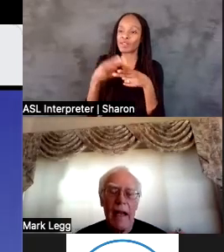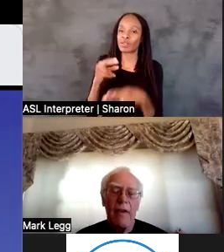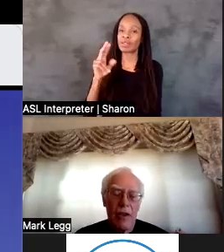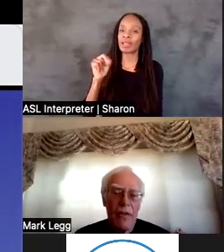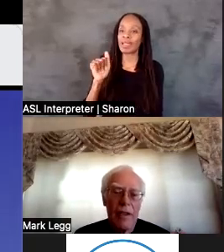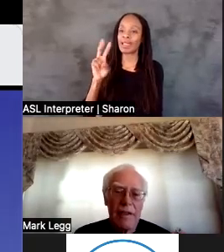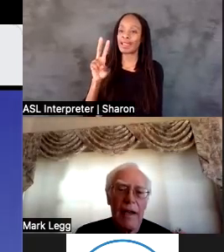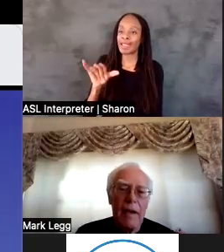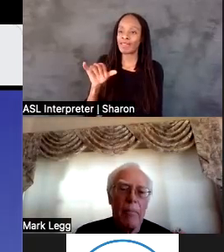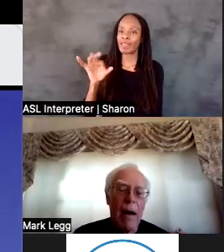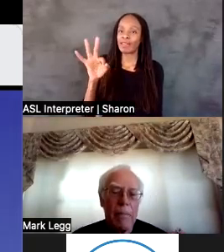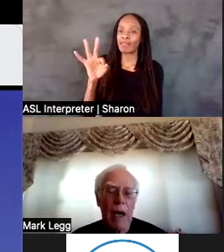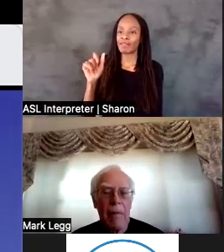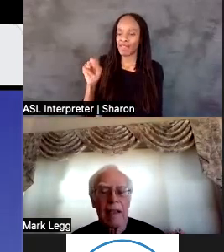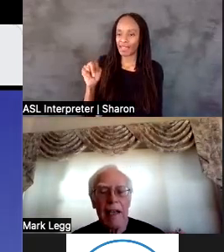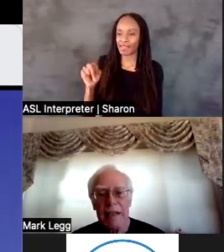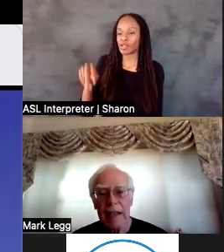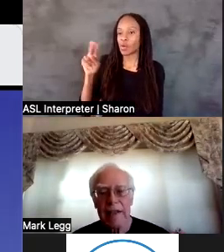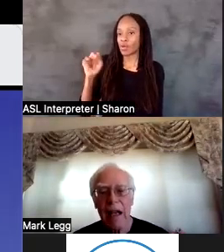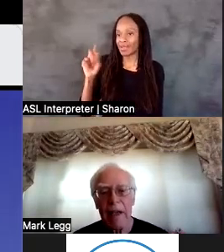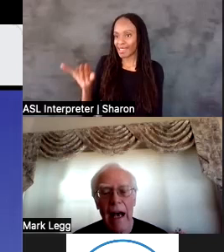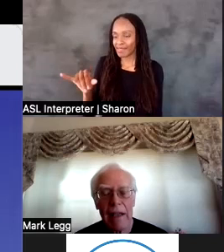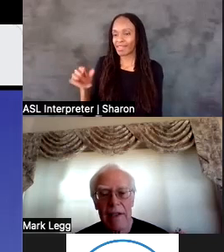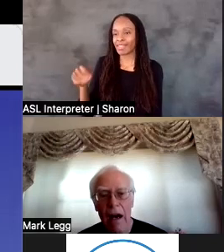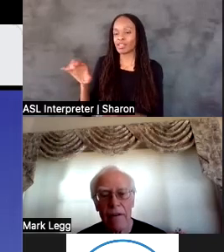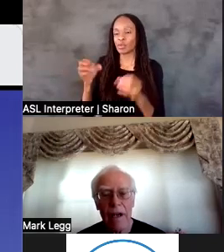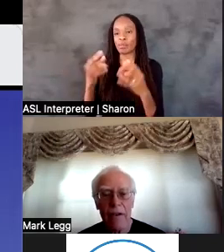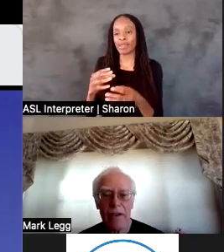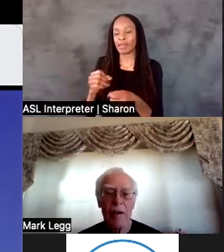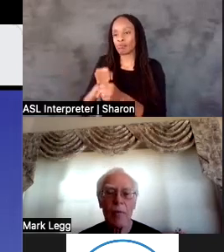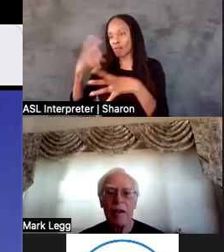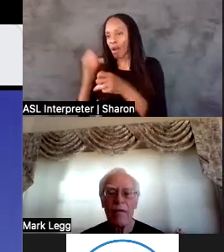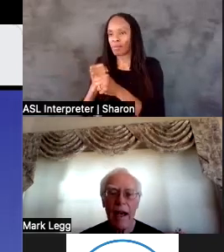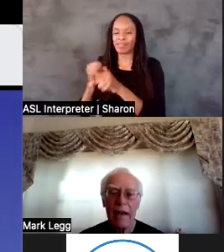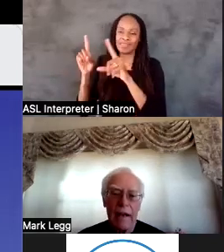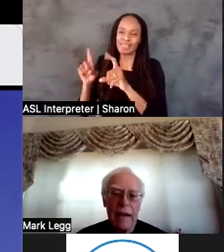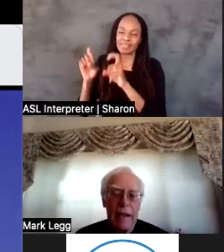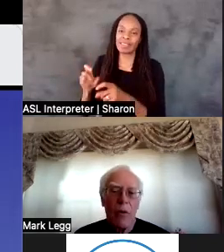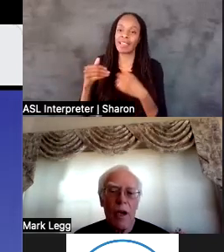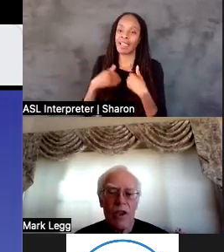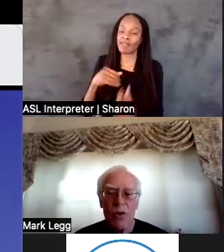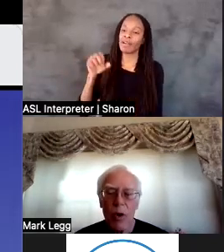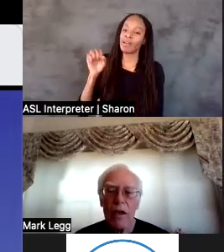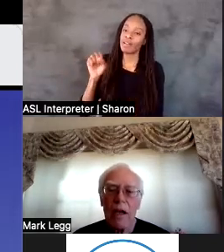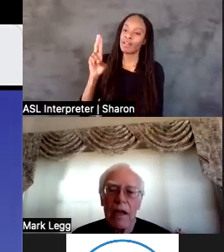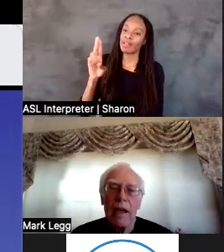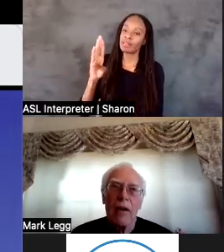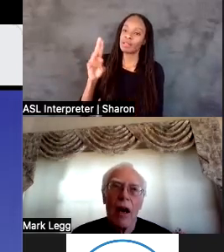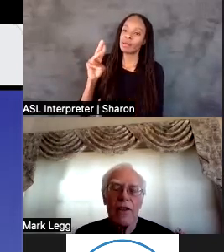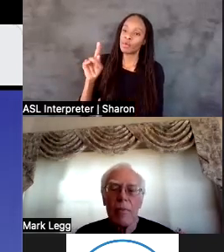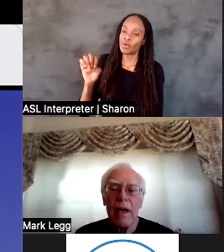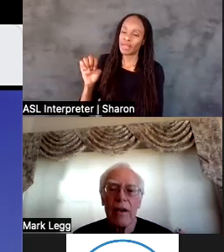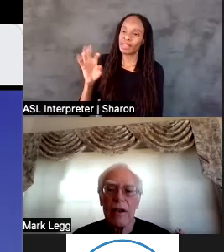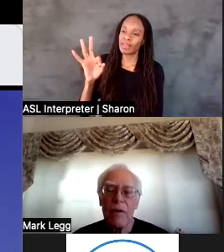The Navy does all this bombing and testing at San Clemente Island, and south of there, there's a submarine fan, which is where